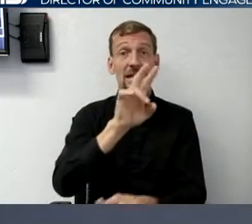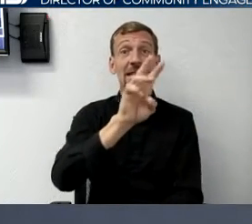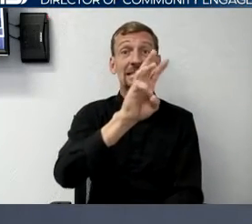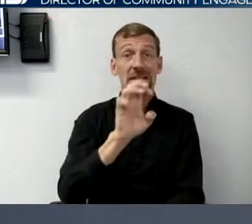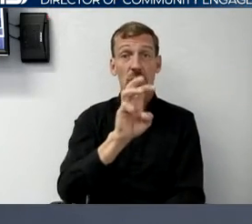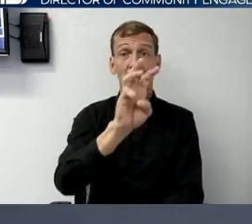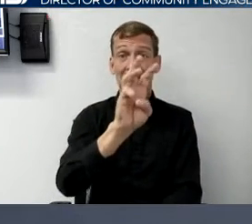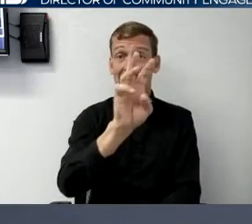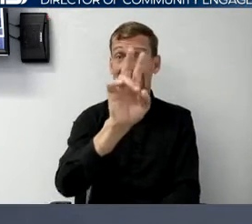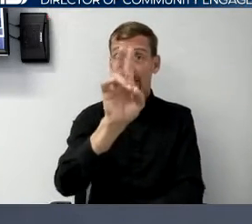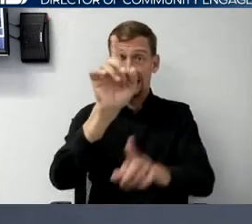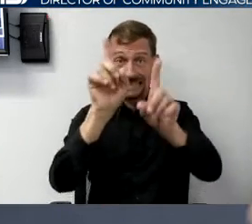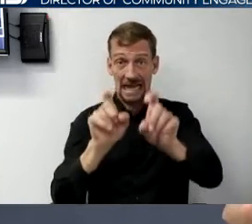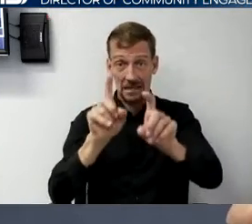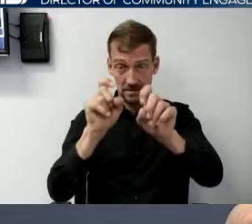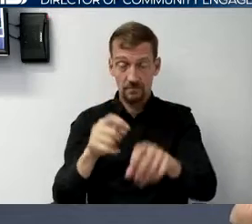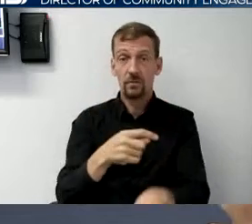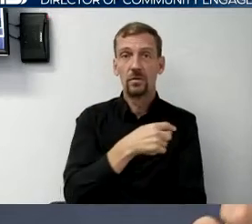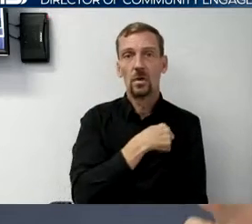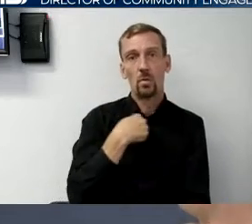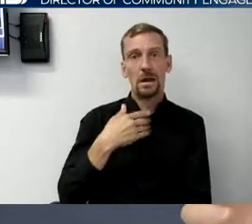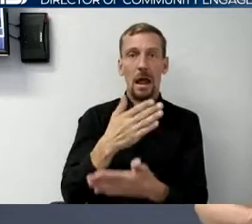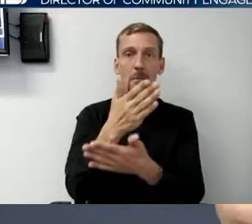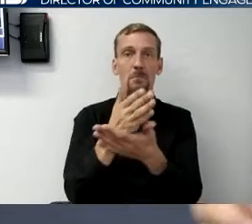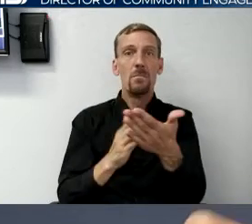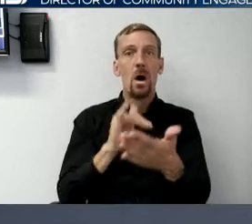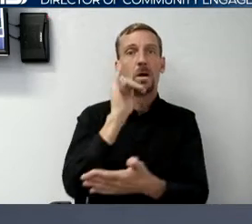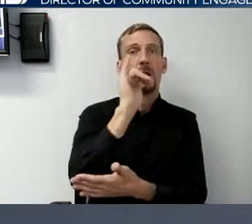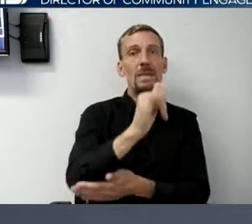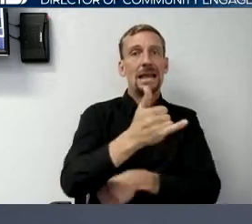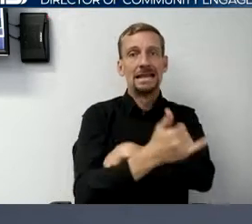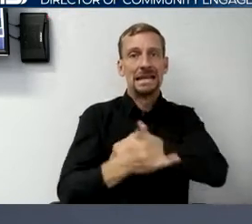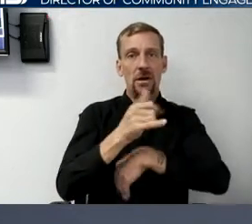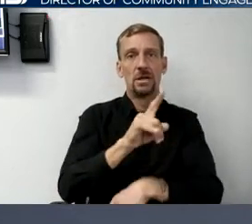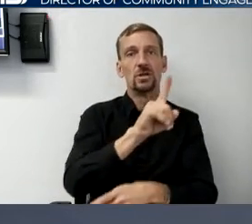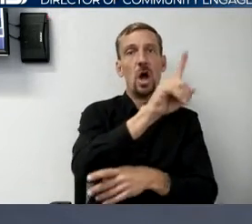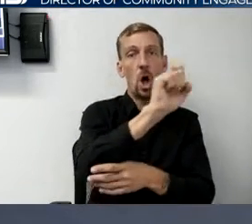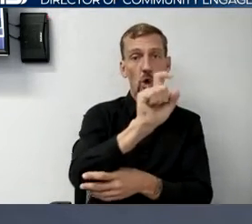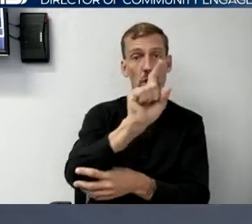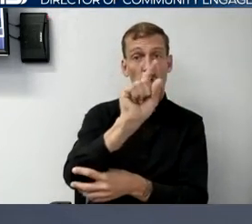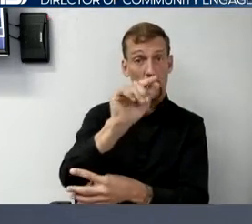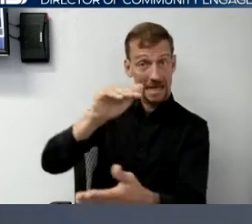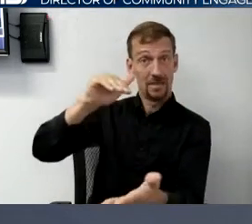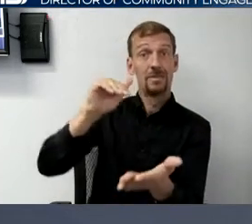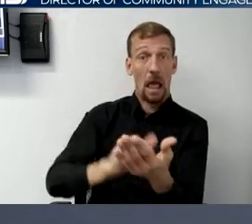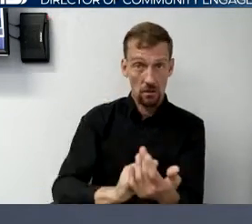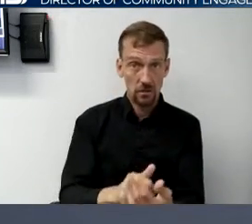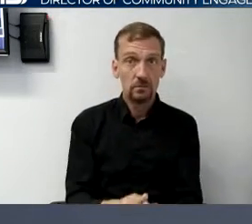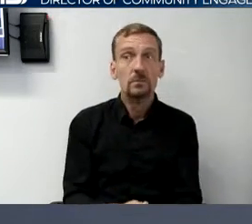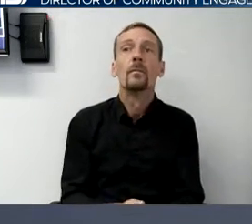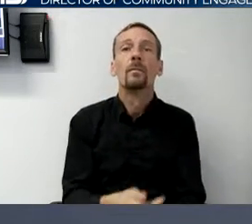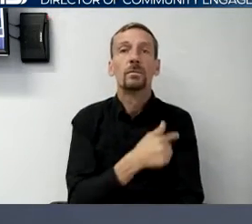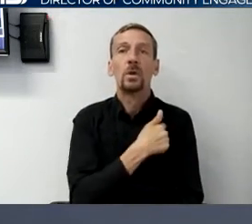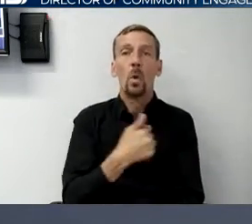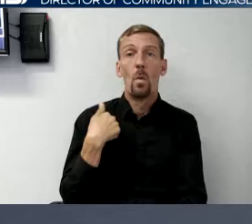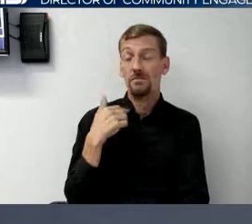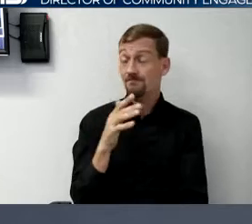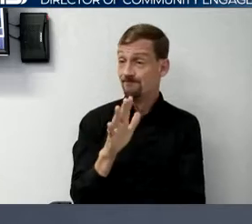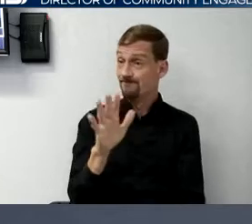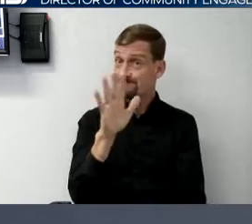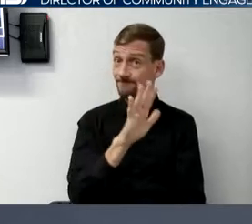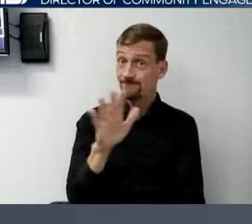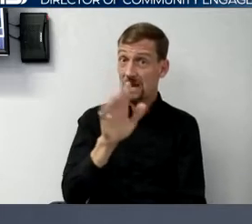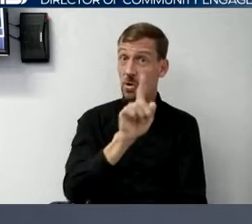26,767 tests, so we're part of that county's 120,000. So you see we're about